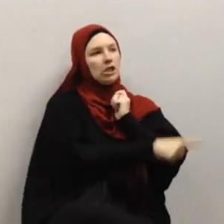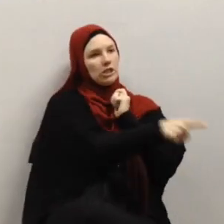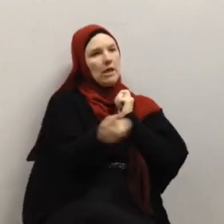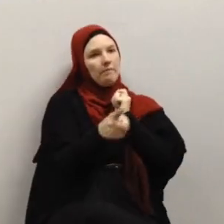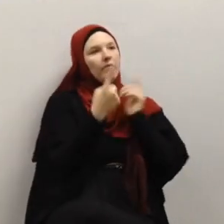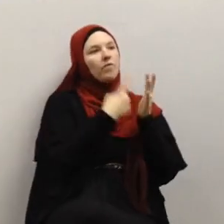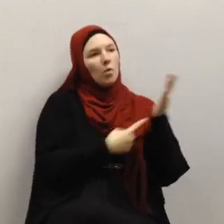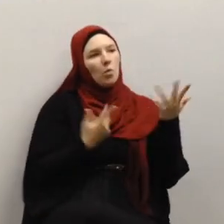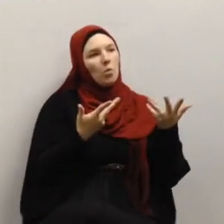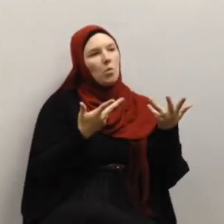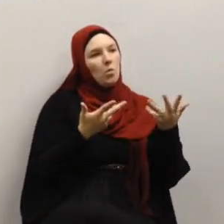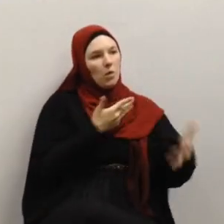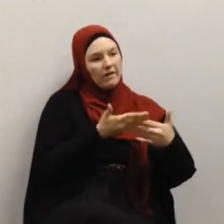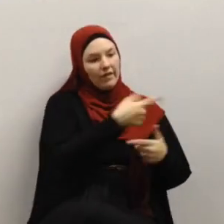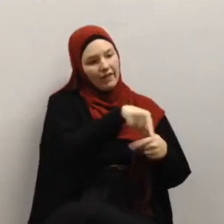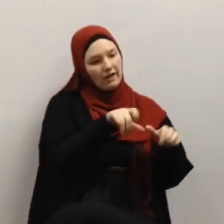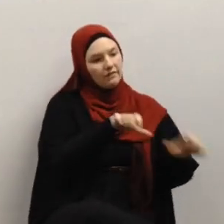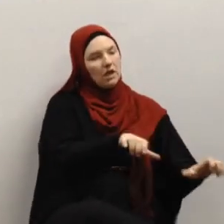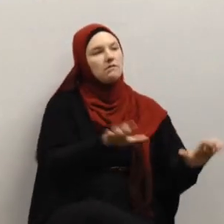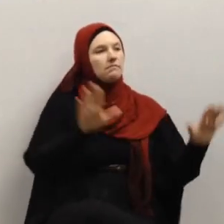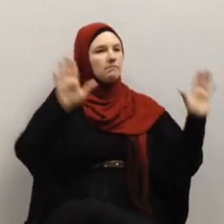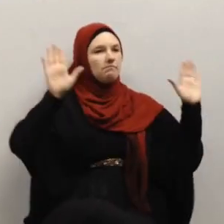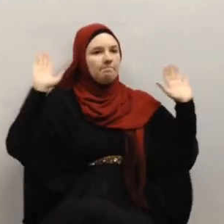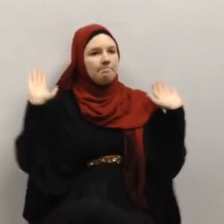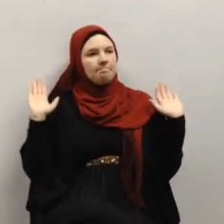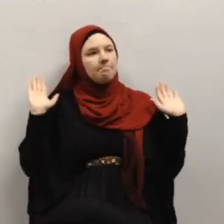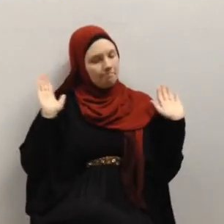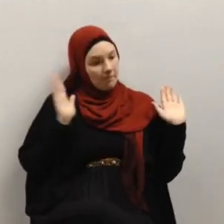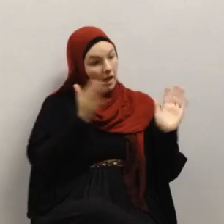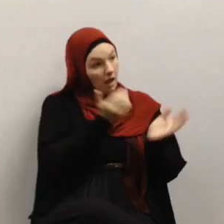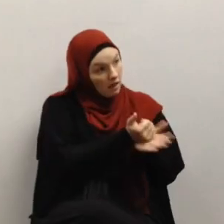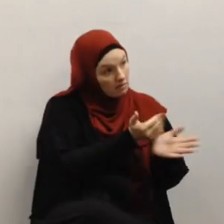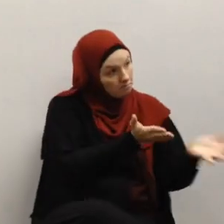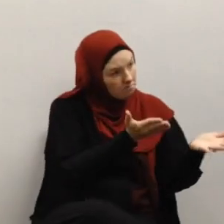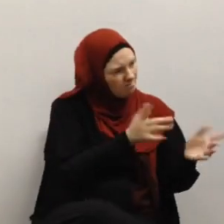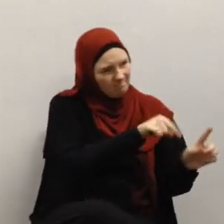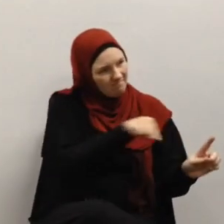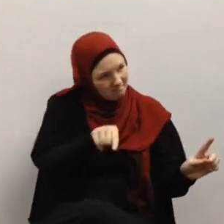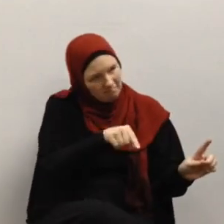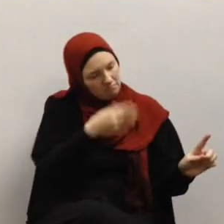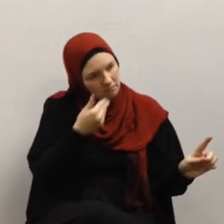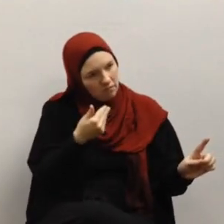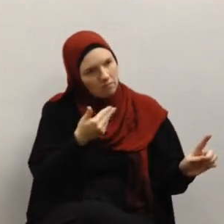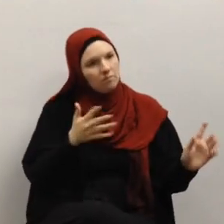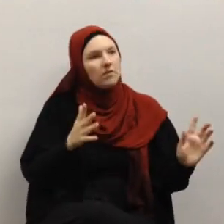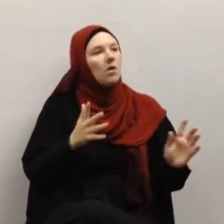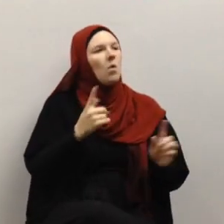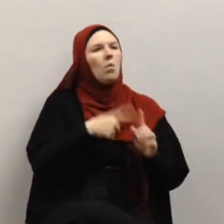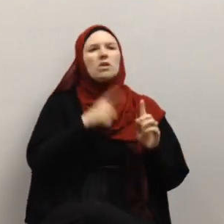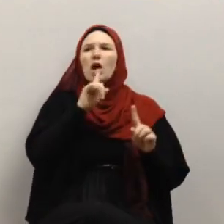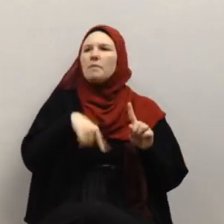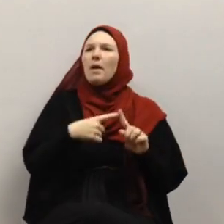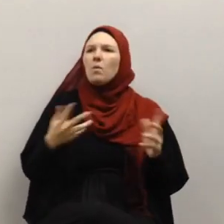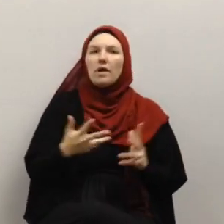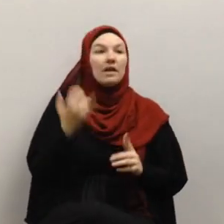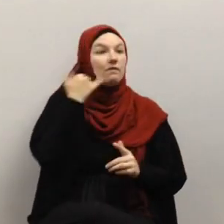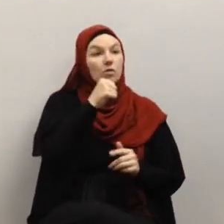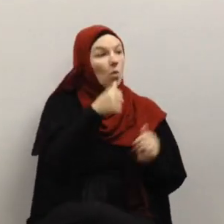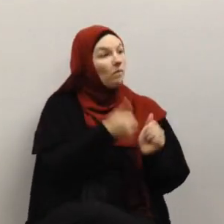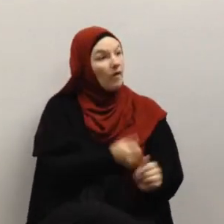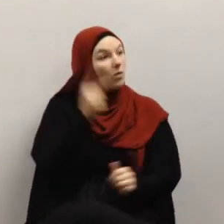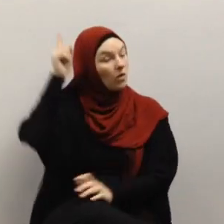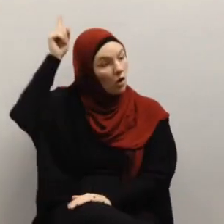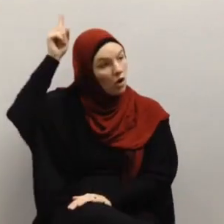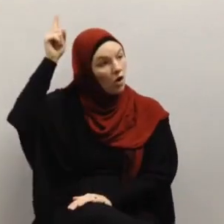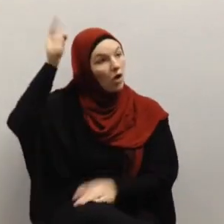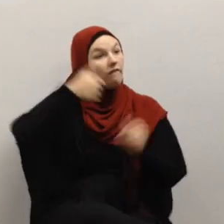they have committed of sins. What is this in reference to? You don't obey Allah, you follow your own way,